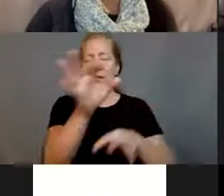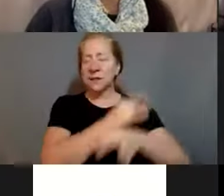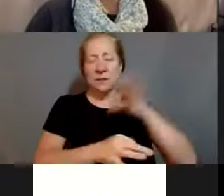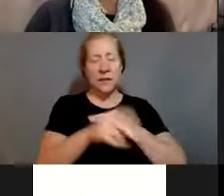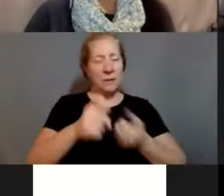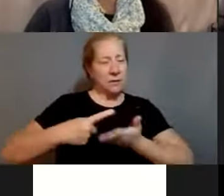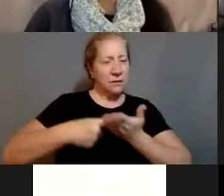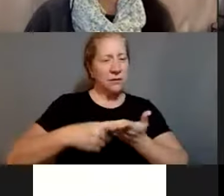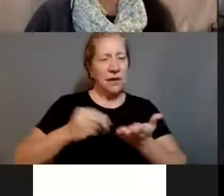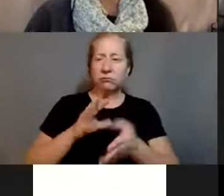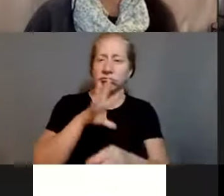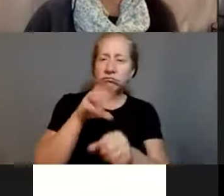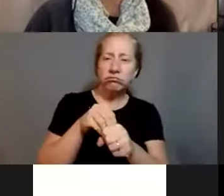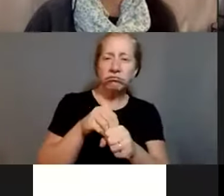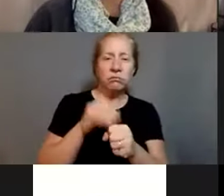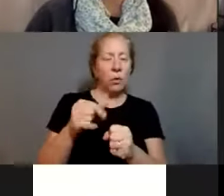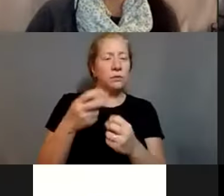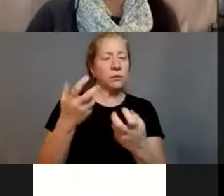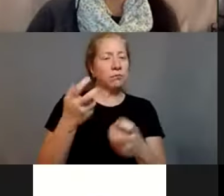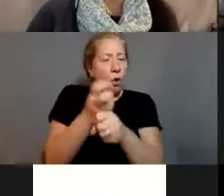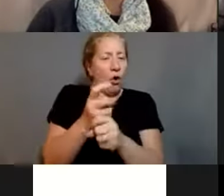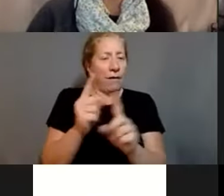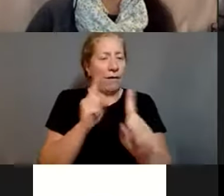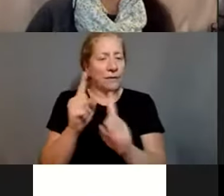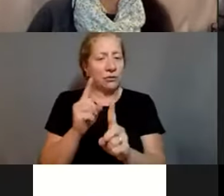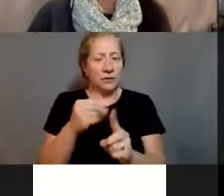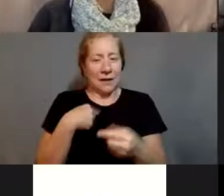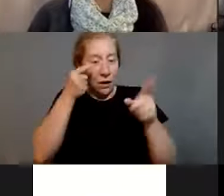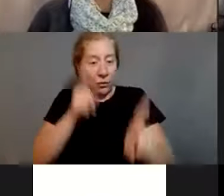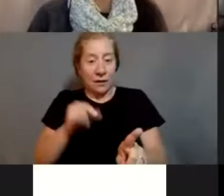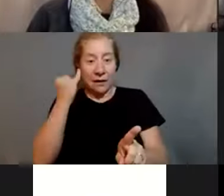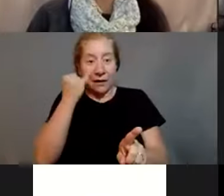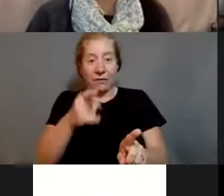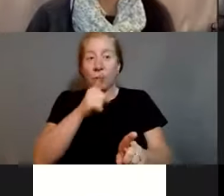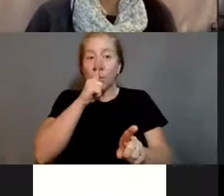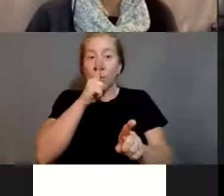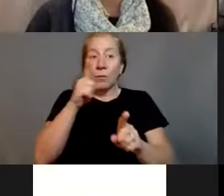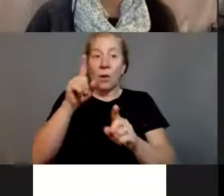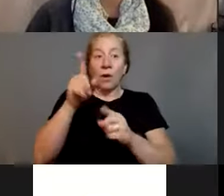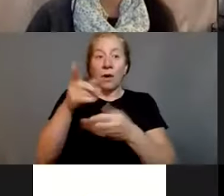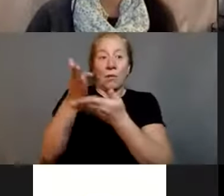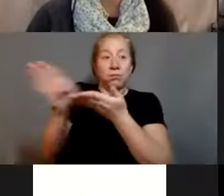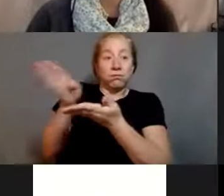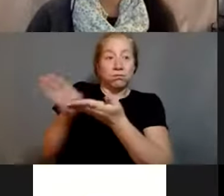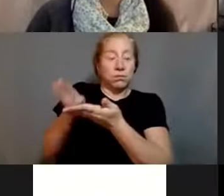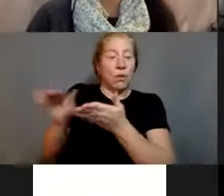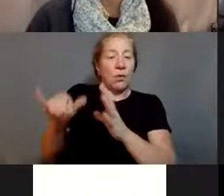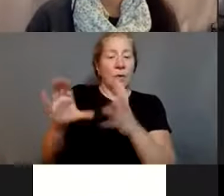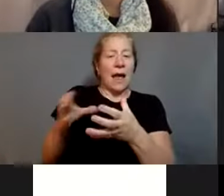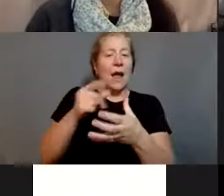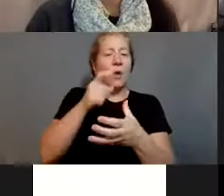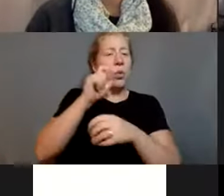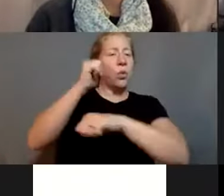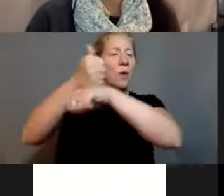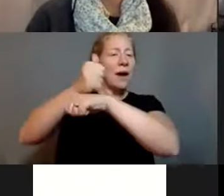really engage in these hard conversations. And I agree with you, if you don't have the books, right, this canon, and who sets the